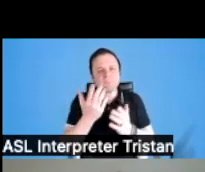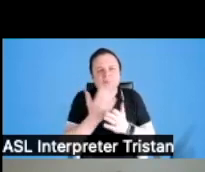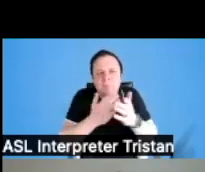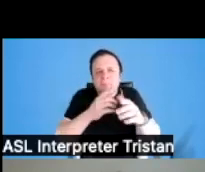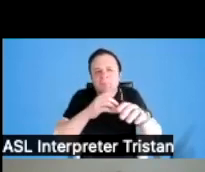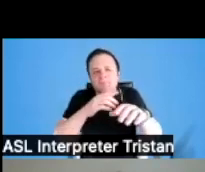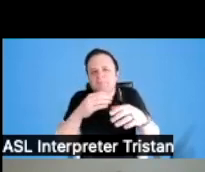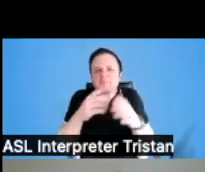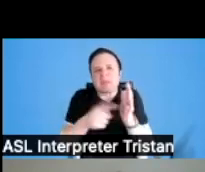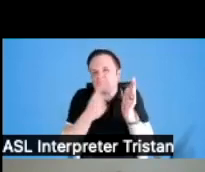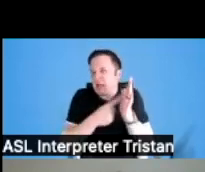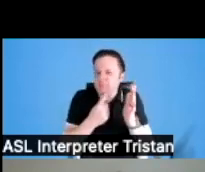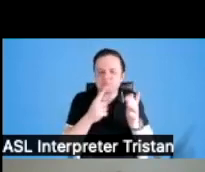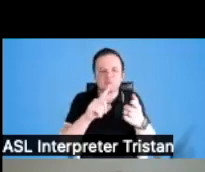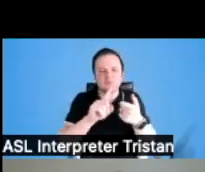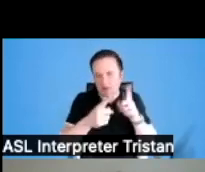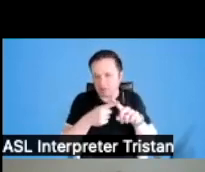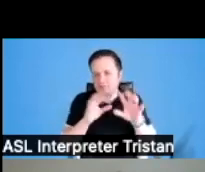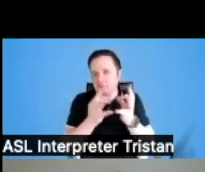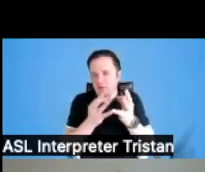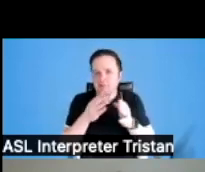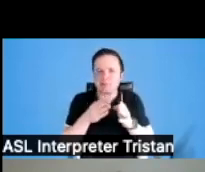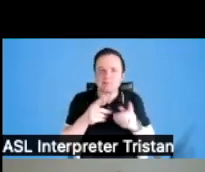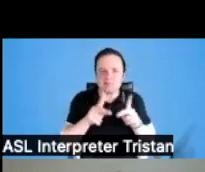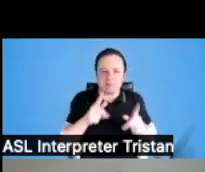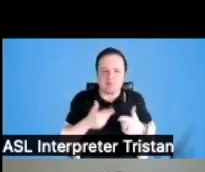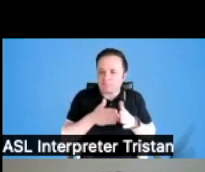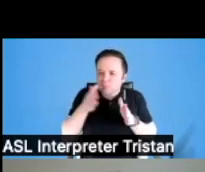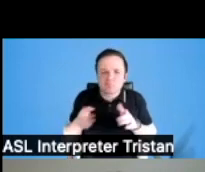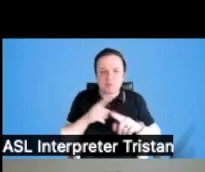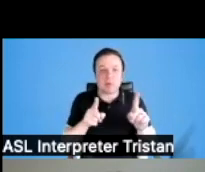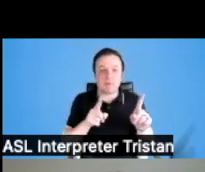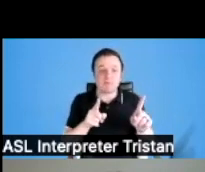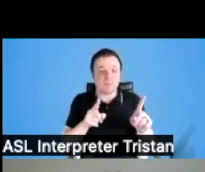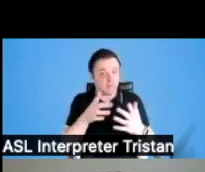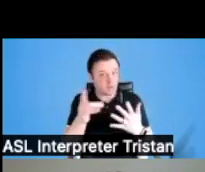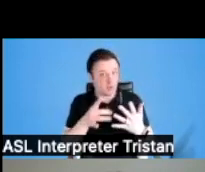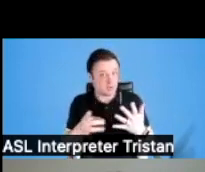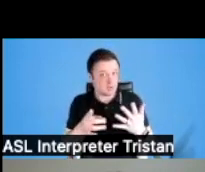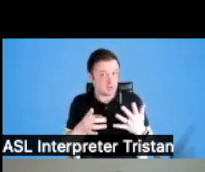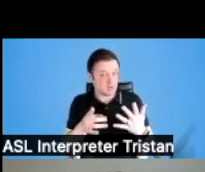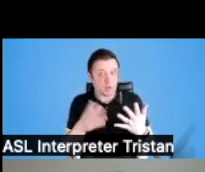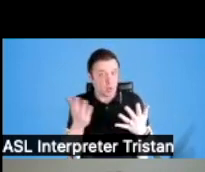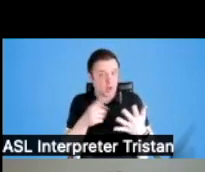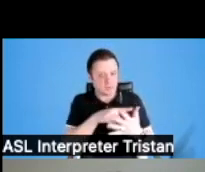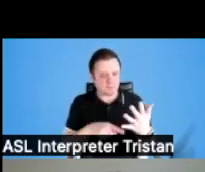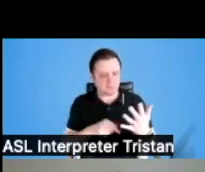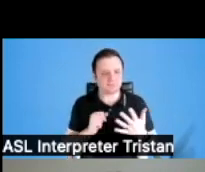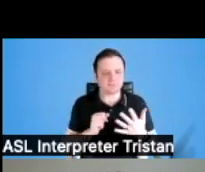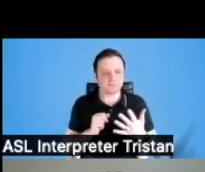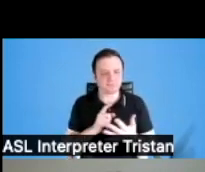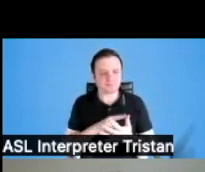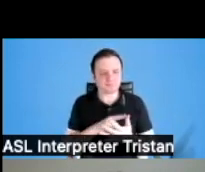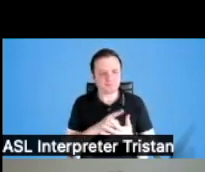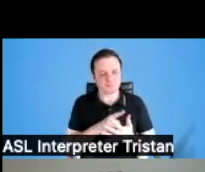said, to family members, friends, and neighbors. And their choices were based on the following criteria. Number one, by far the